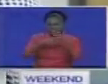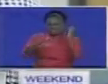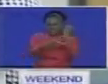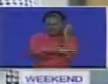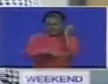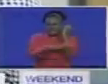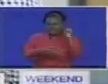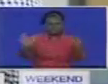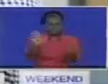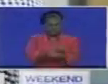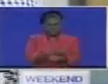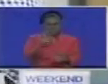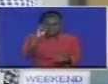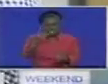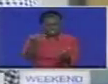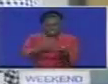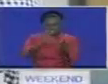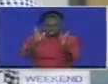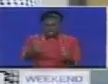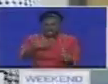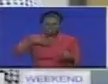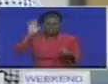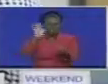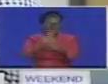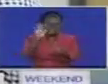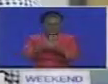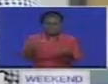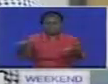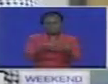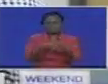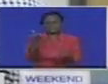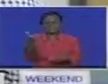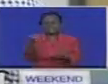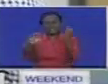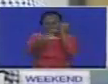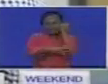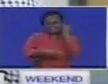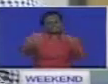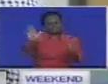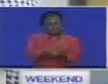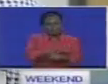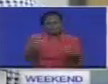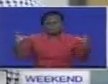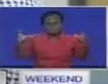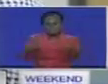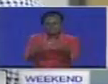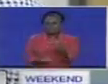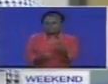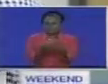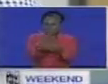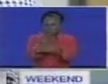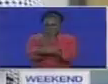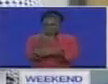Registrar of Political Parties, it actually has the most number of members in the entire country. The party was not formed in